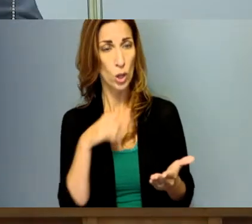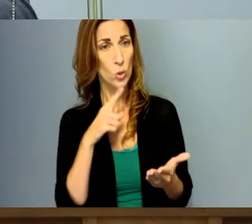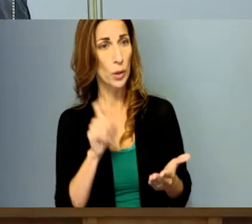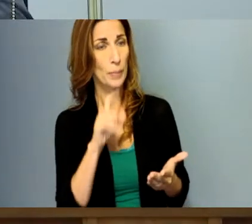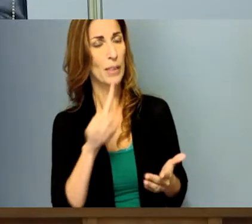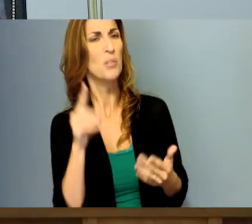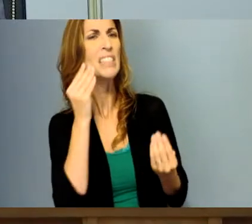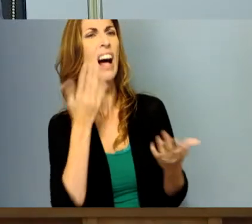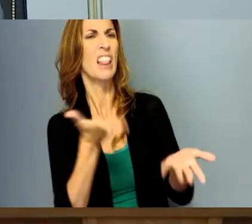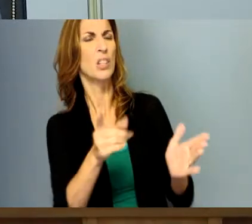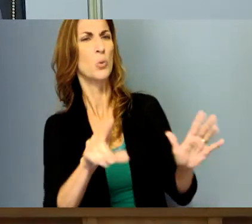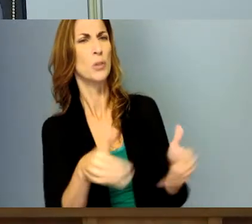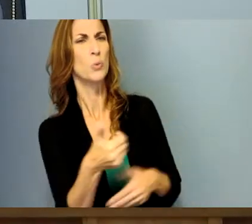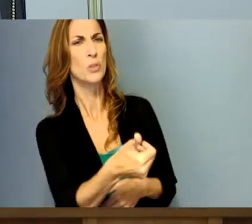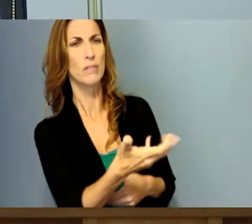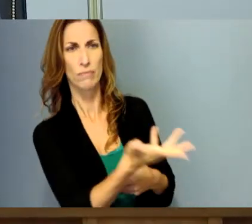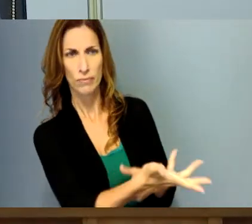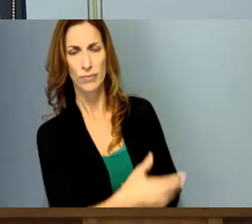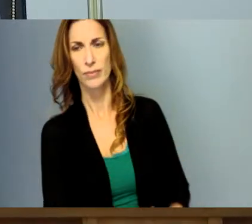I'll let you introduce who you're going to have.